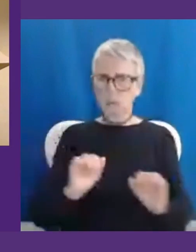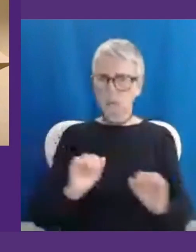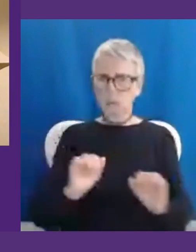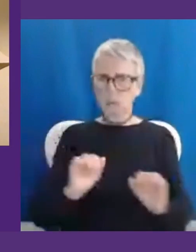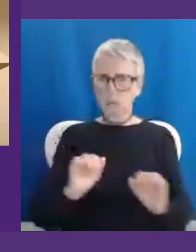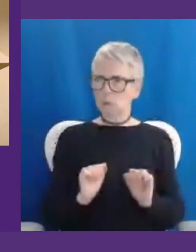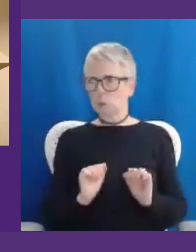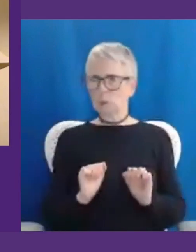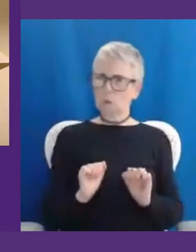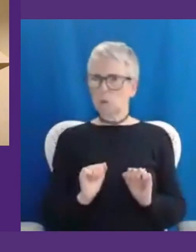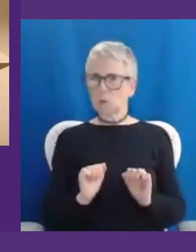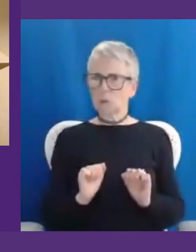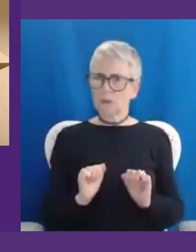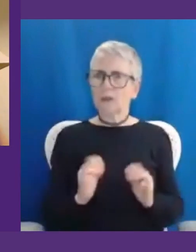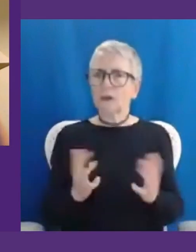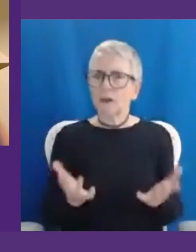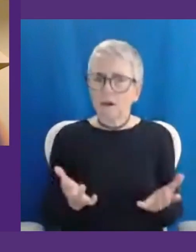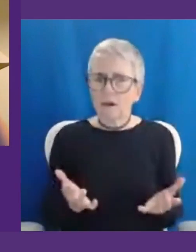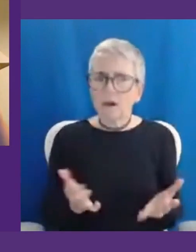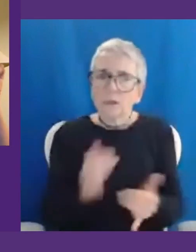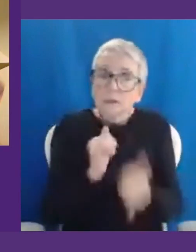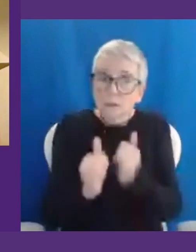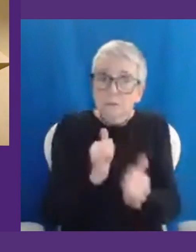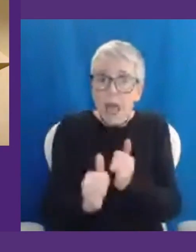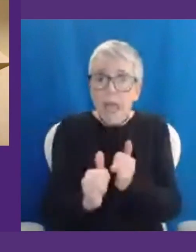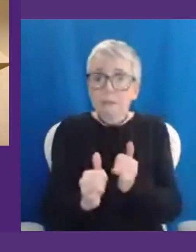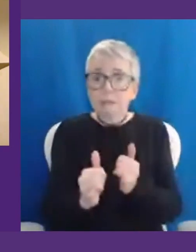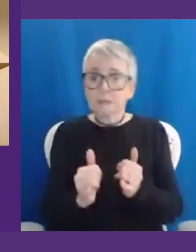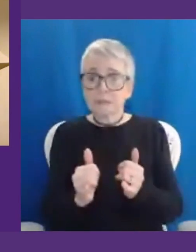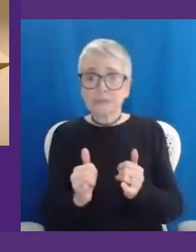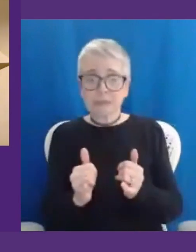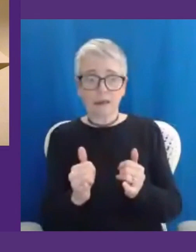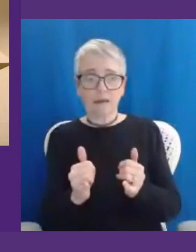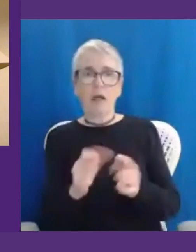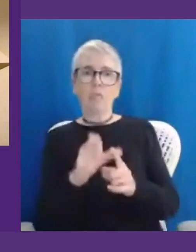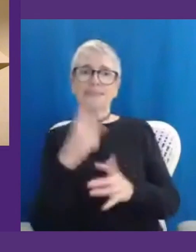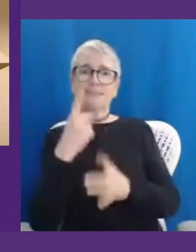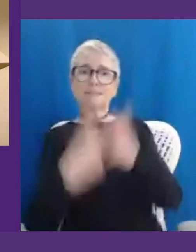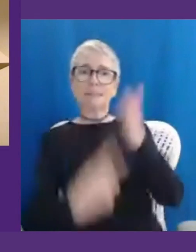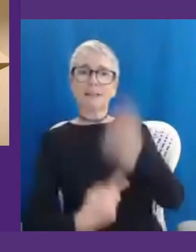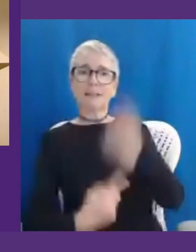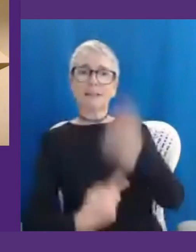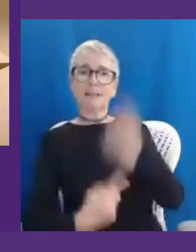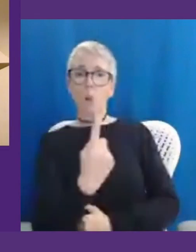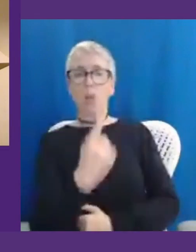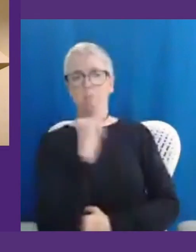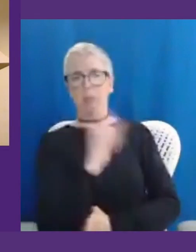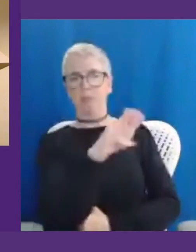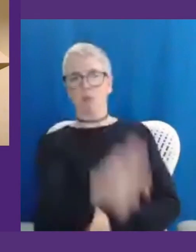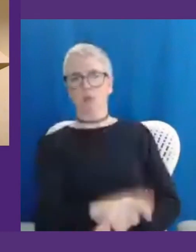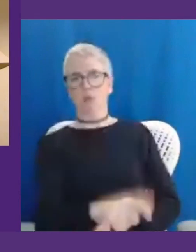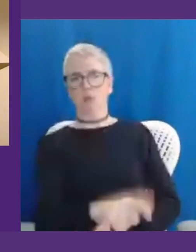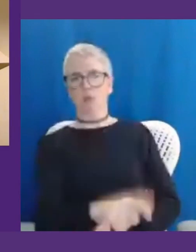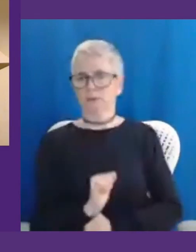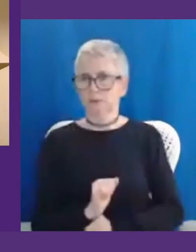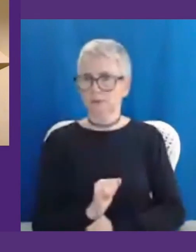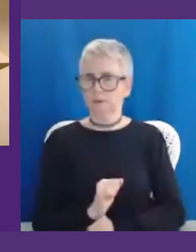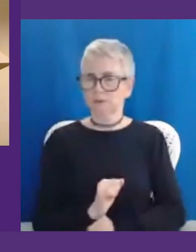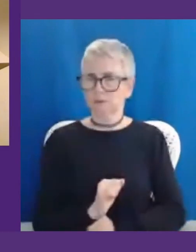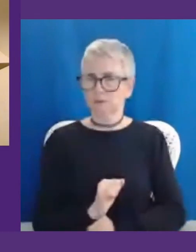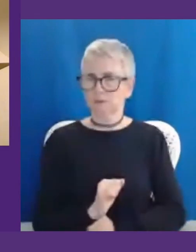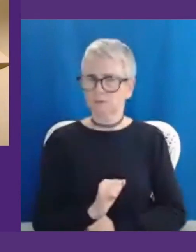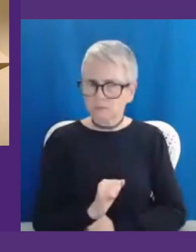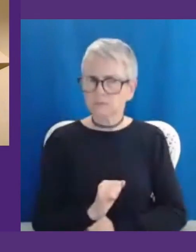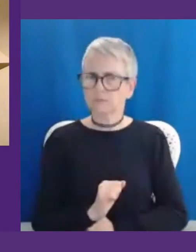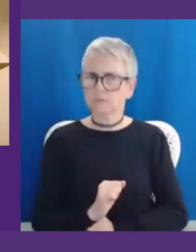physical disabilities on bad people, and these disabilities are often portrayed